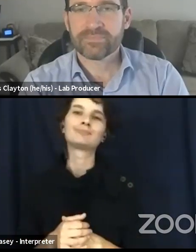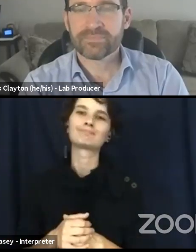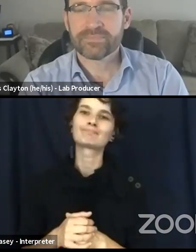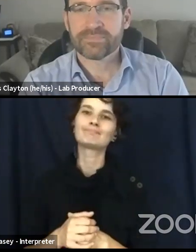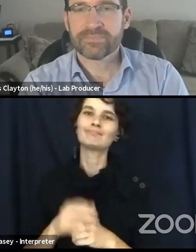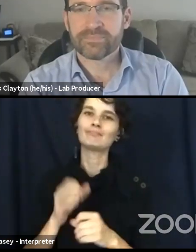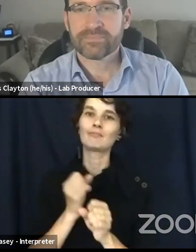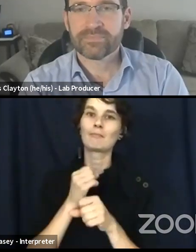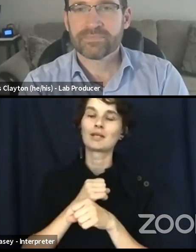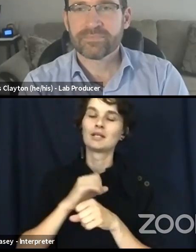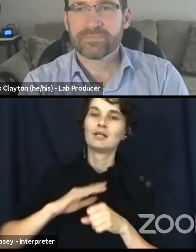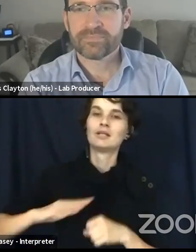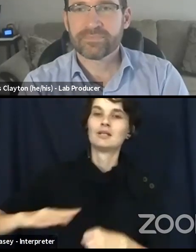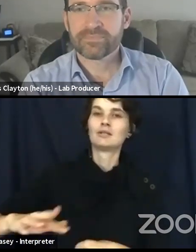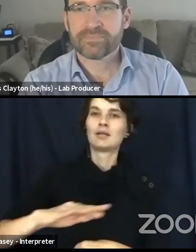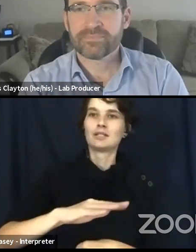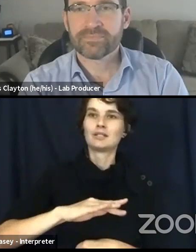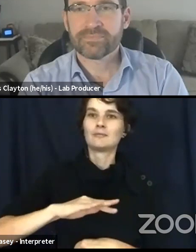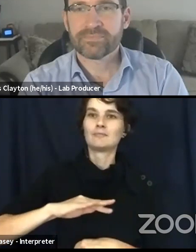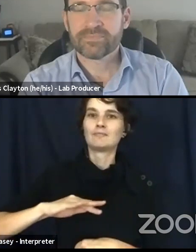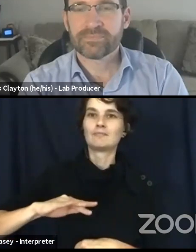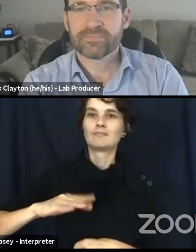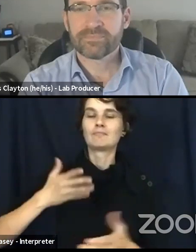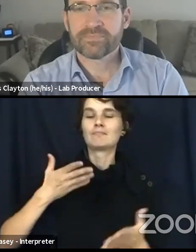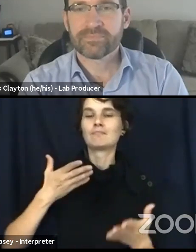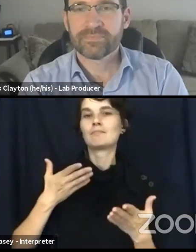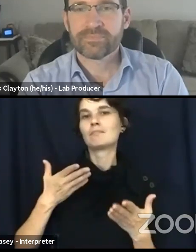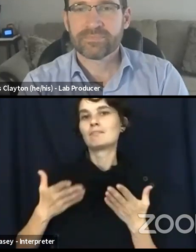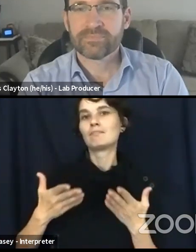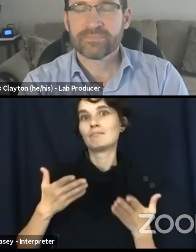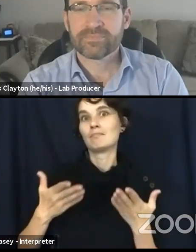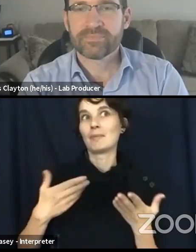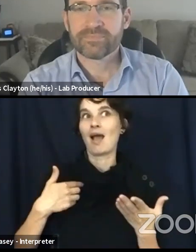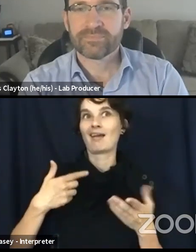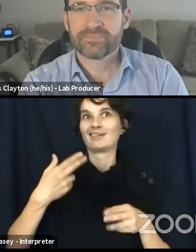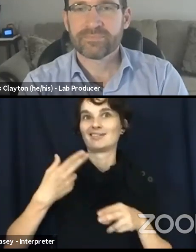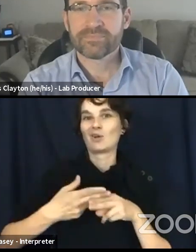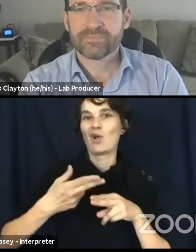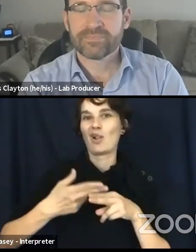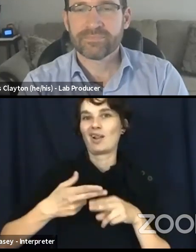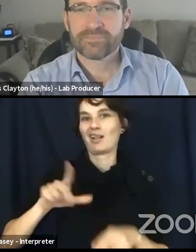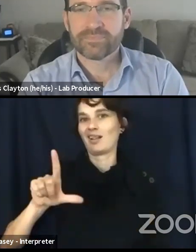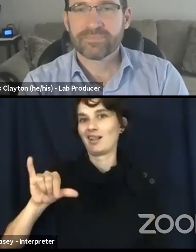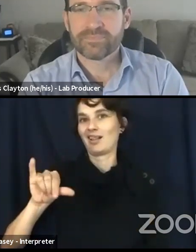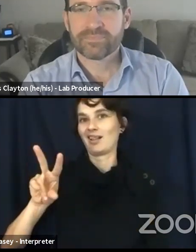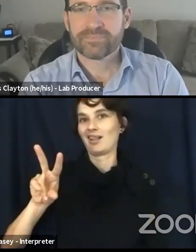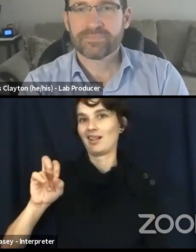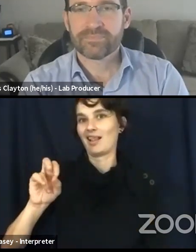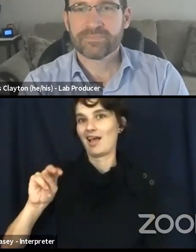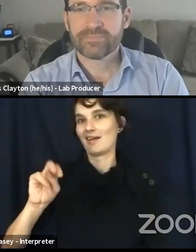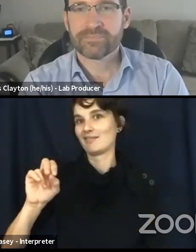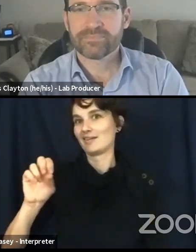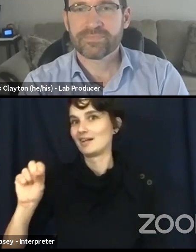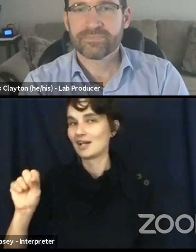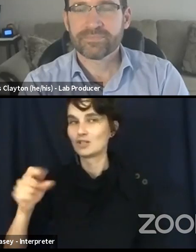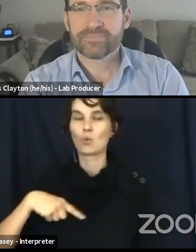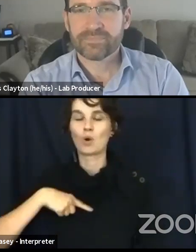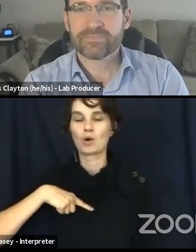space, which, you know, maybe I can call liveness, where we can examine what we assume to be